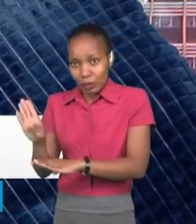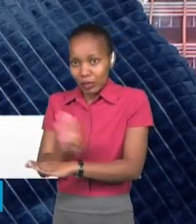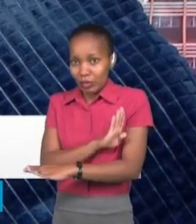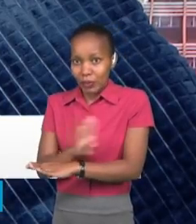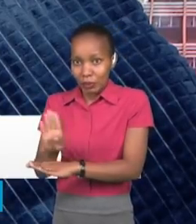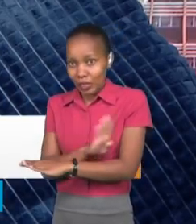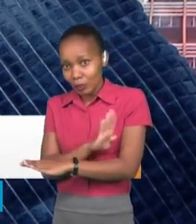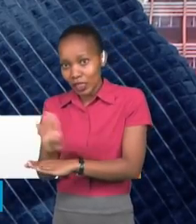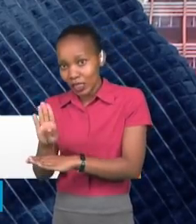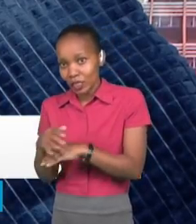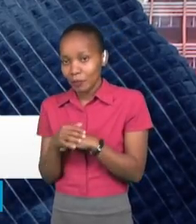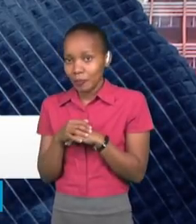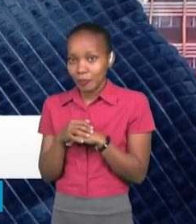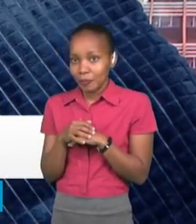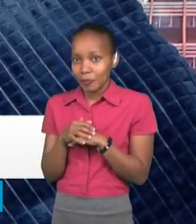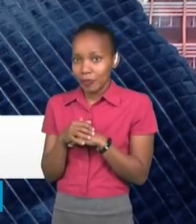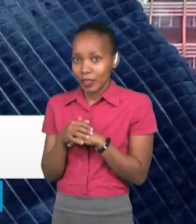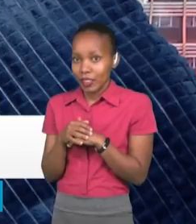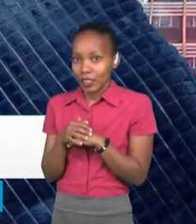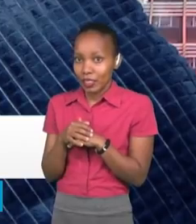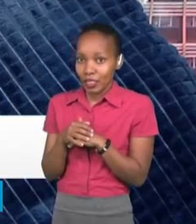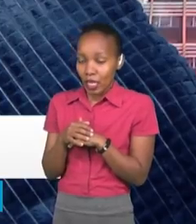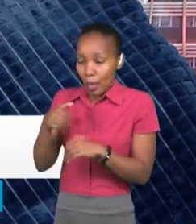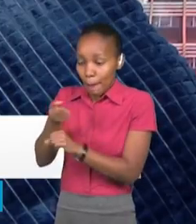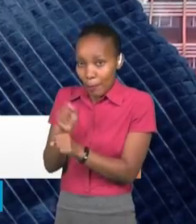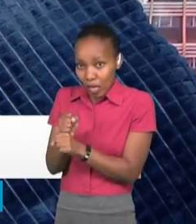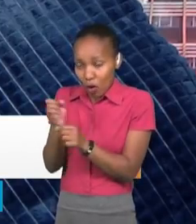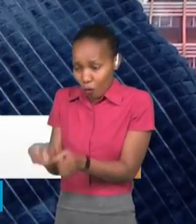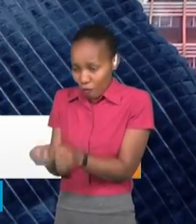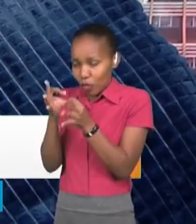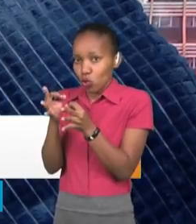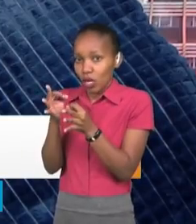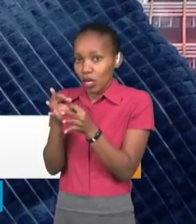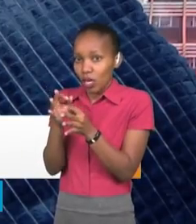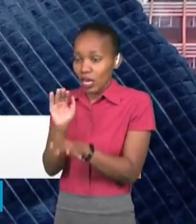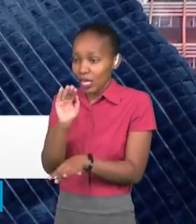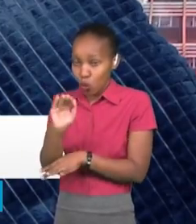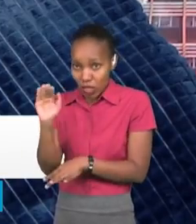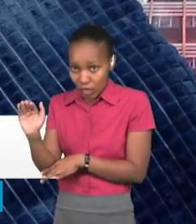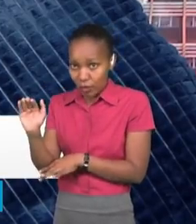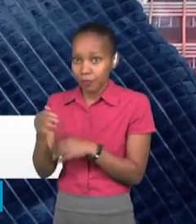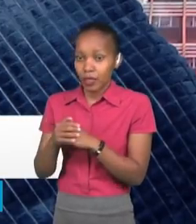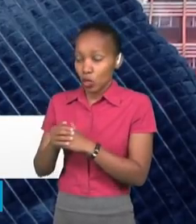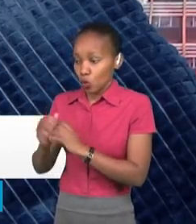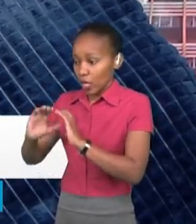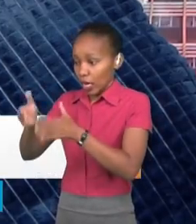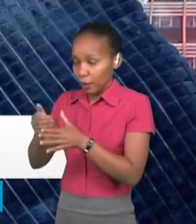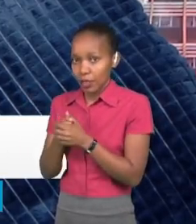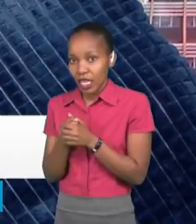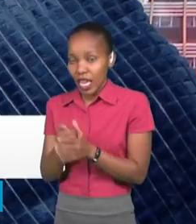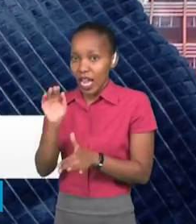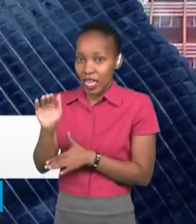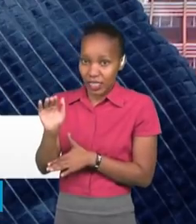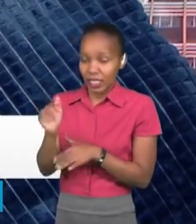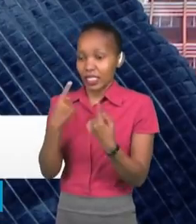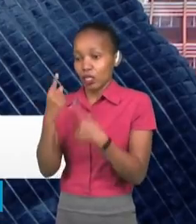making formal requests to the clubs, asking them